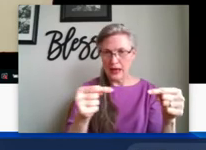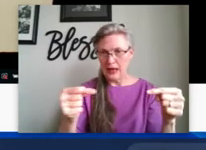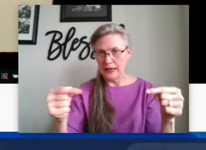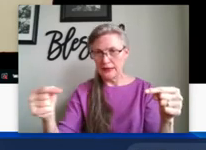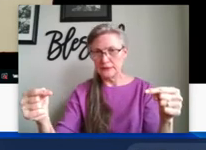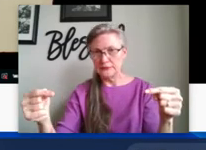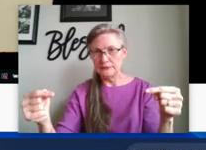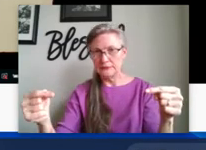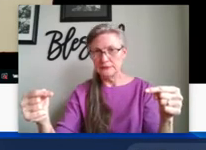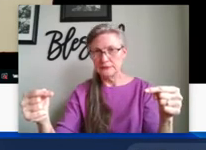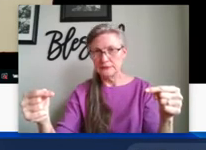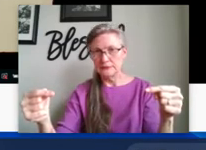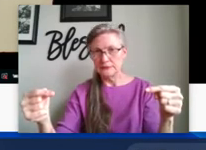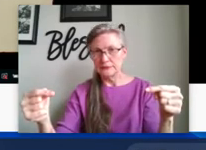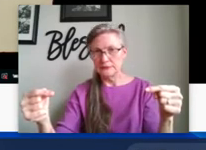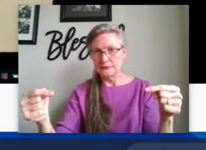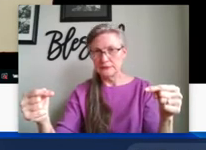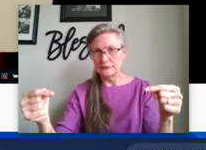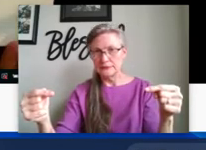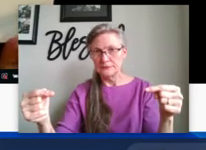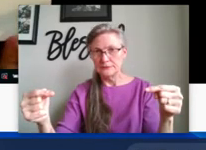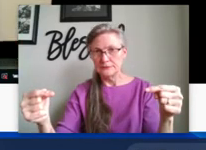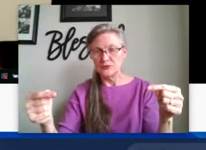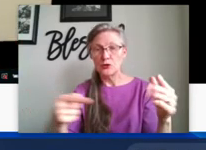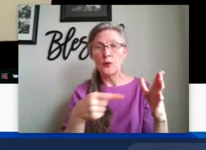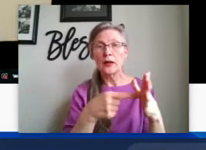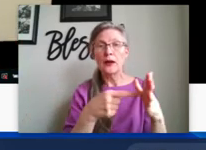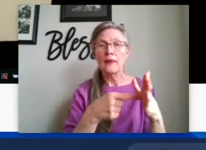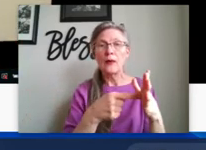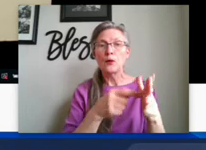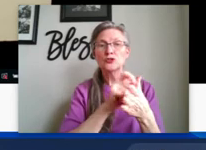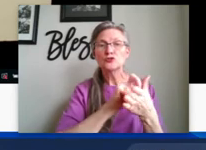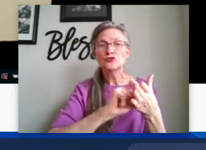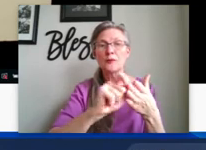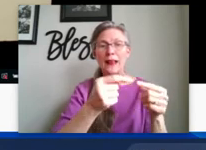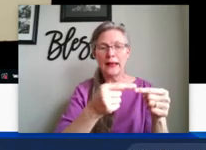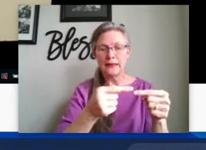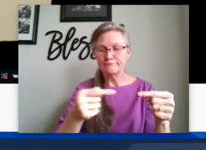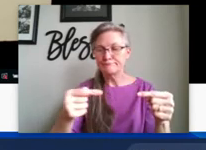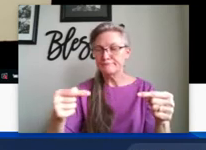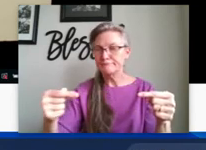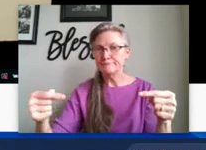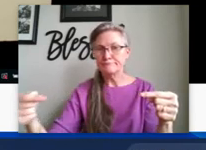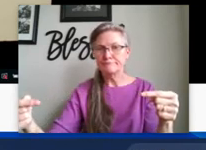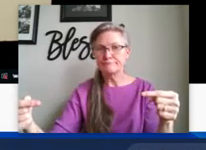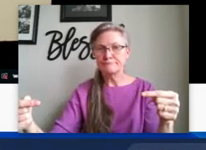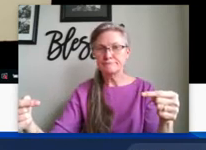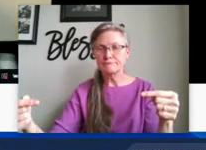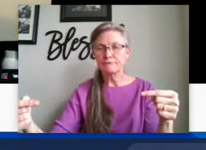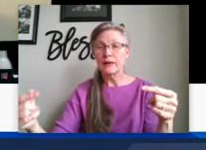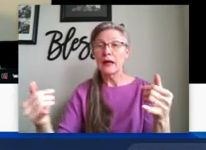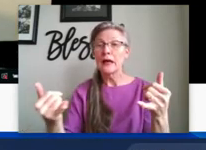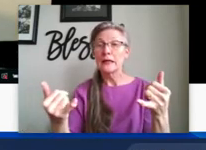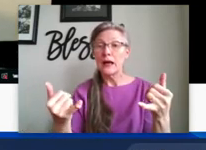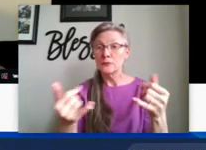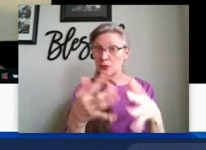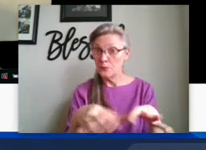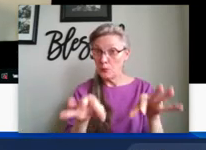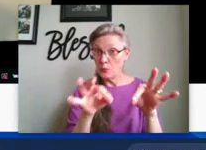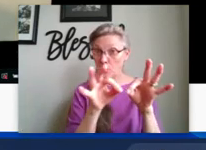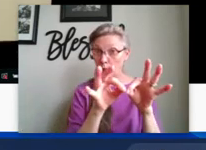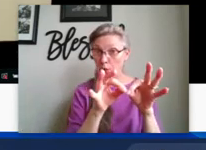bottom. So I'll come over here and I'm going to draw my line plot. Now, it's super important that